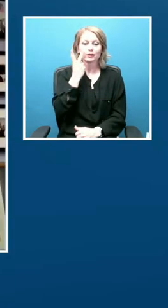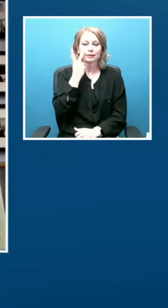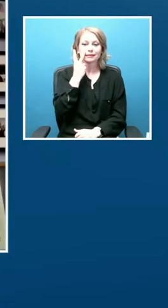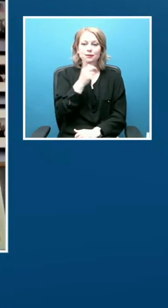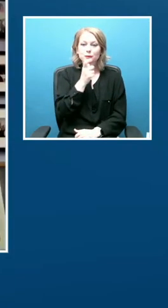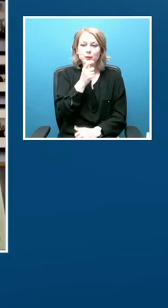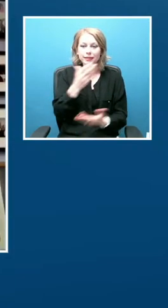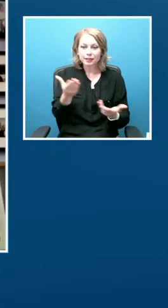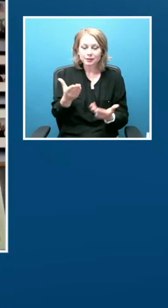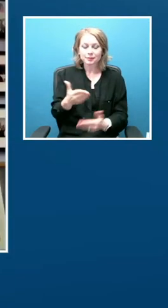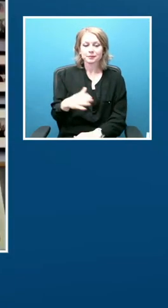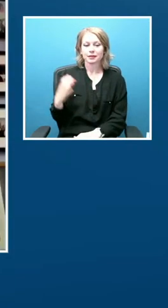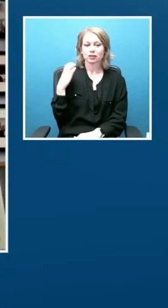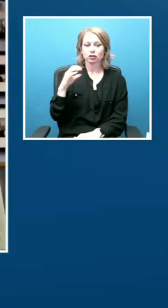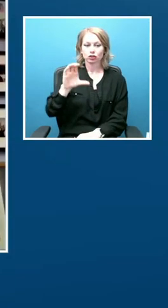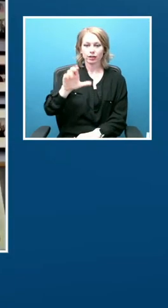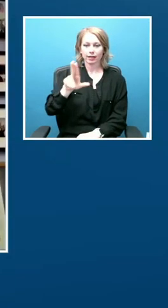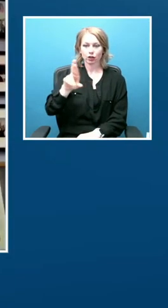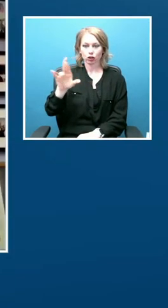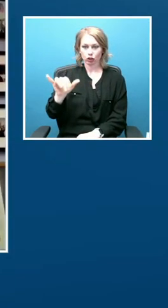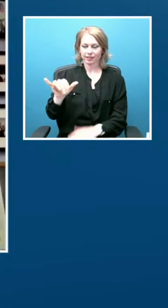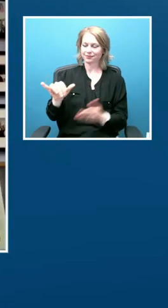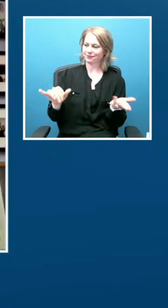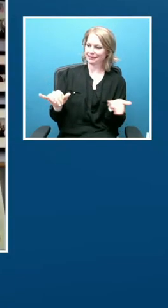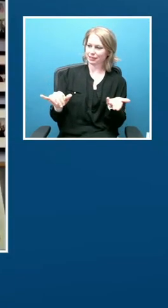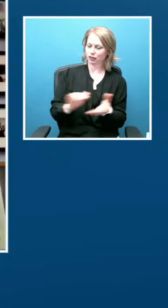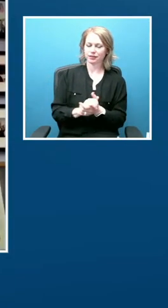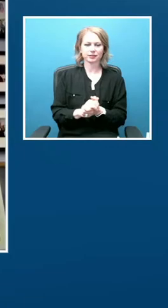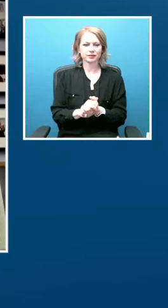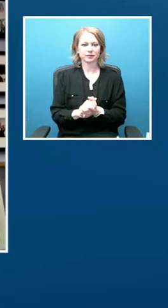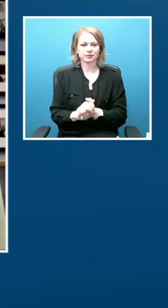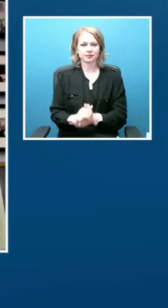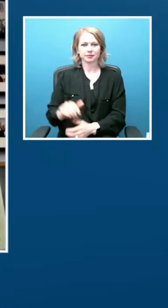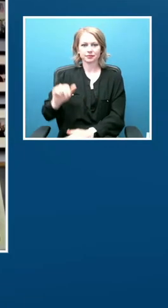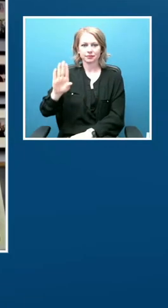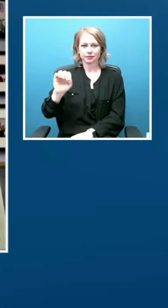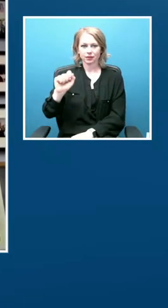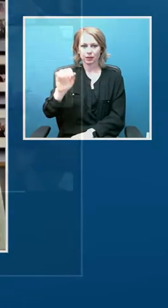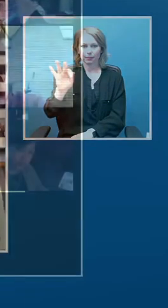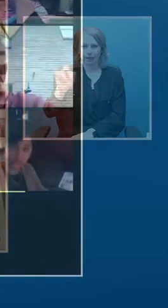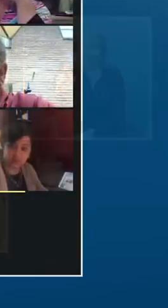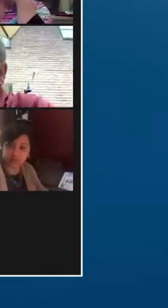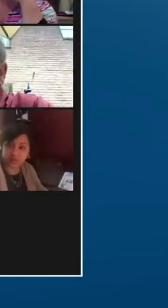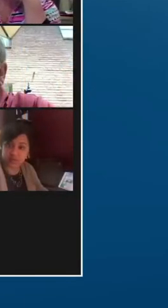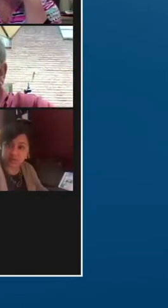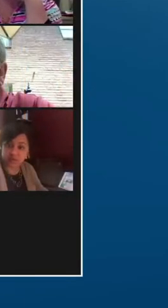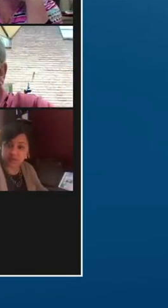Curry? Present. Ms. Biafor?